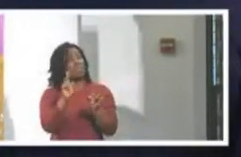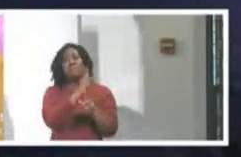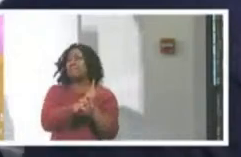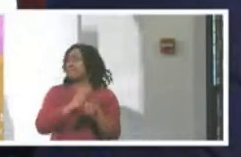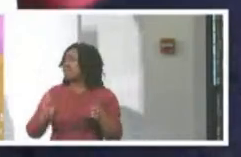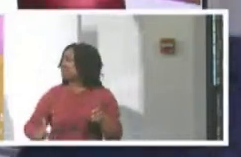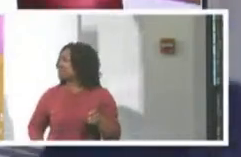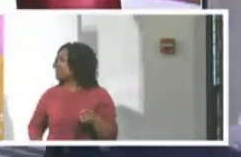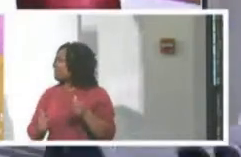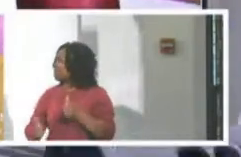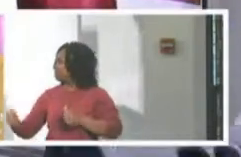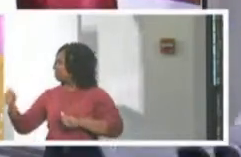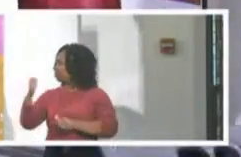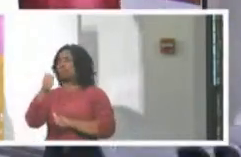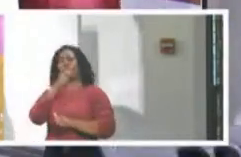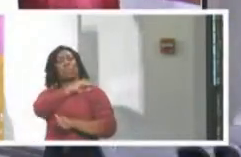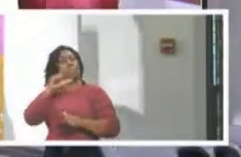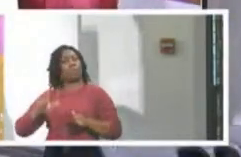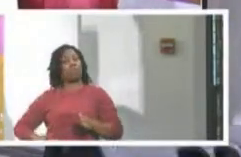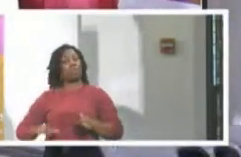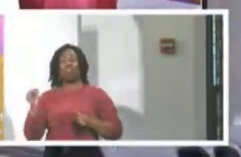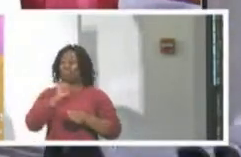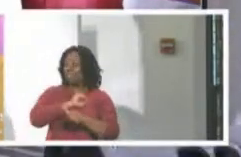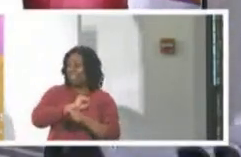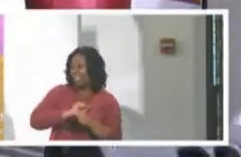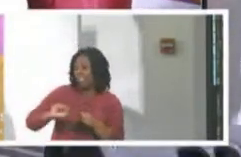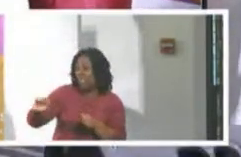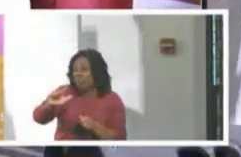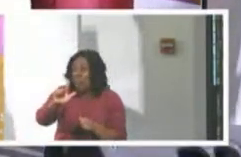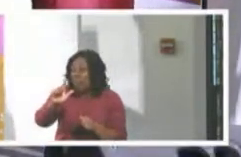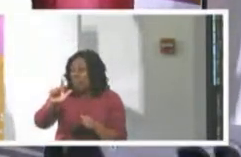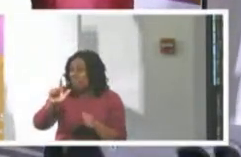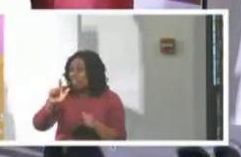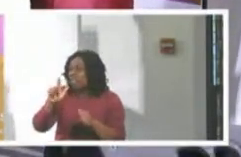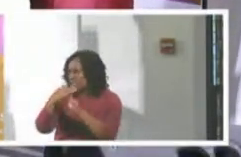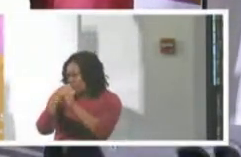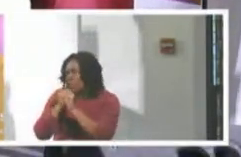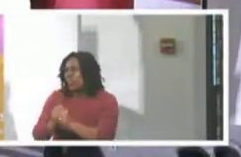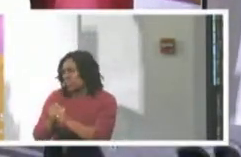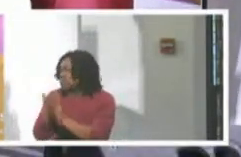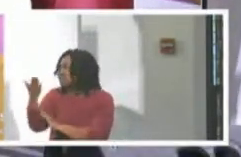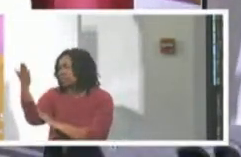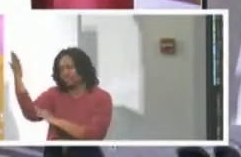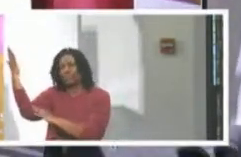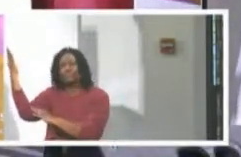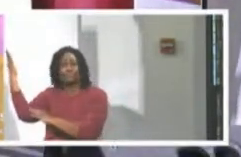Lord, you deserve all our worship. You deserve it all, Lord.